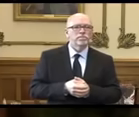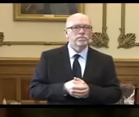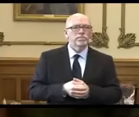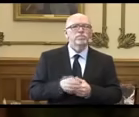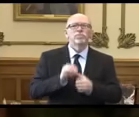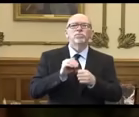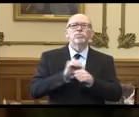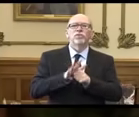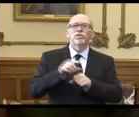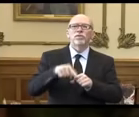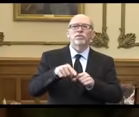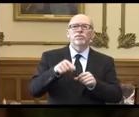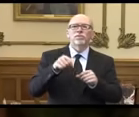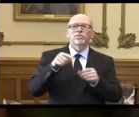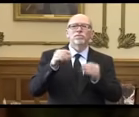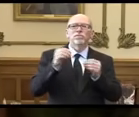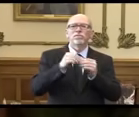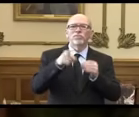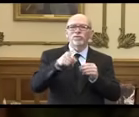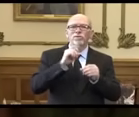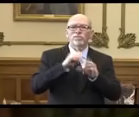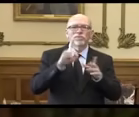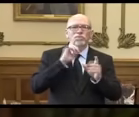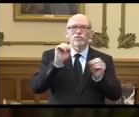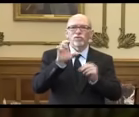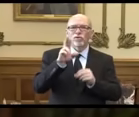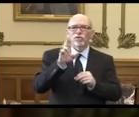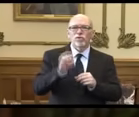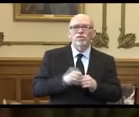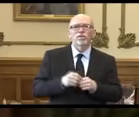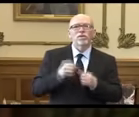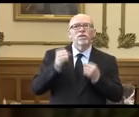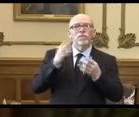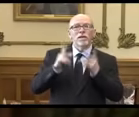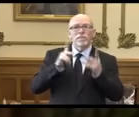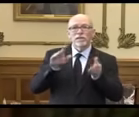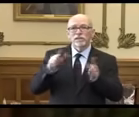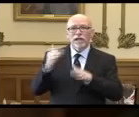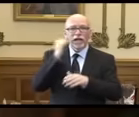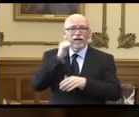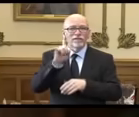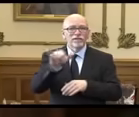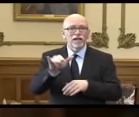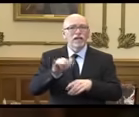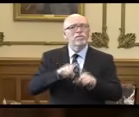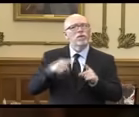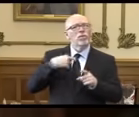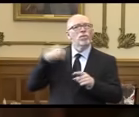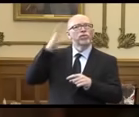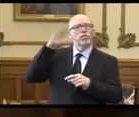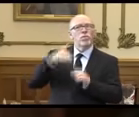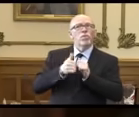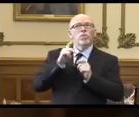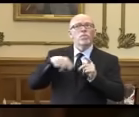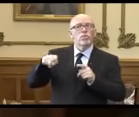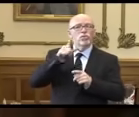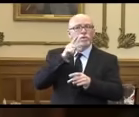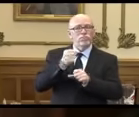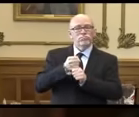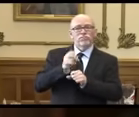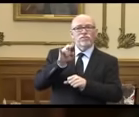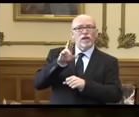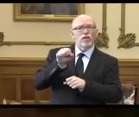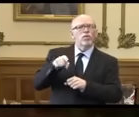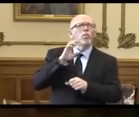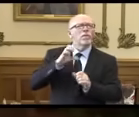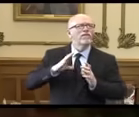COVID-19 is more deadly than the flu, and there is no cure. And Hoosiers are dying every day. But we know that most of the people who get this virus will be